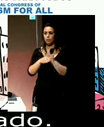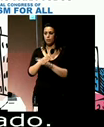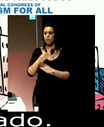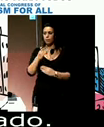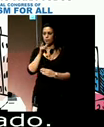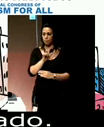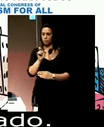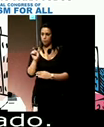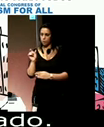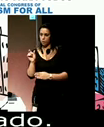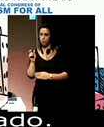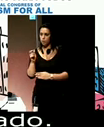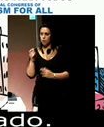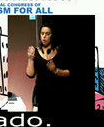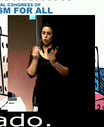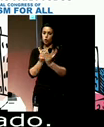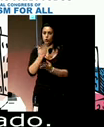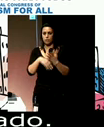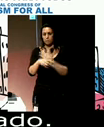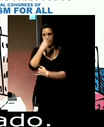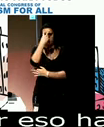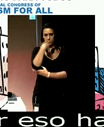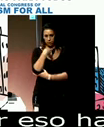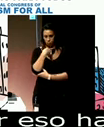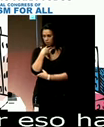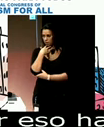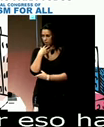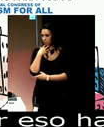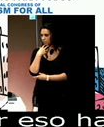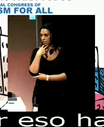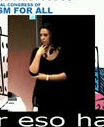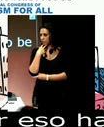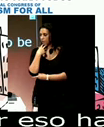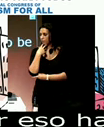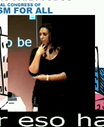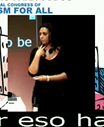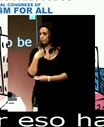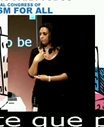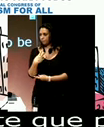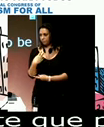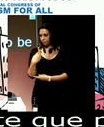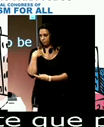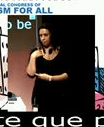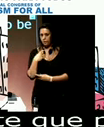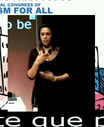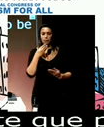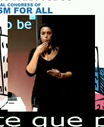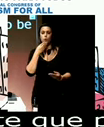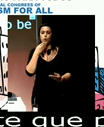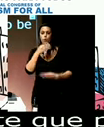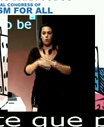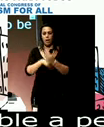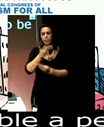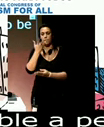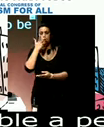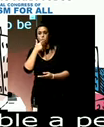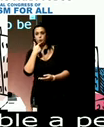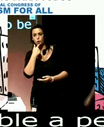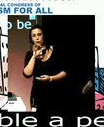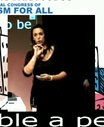to be accessible for disabled people, for visually disabled people. In this sense, there are some color